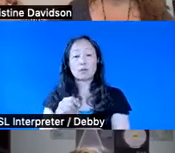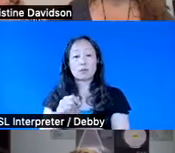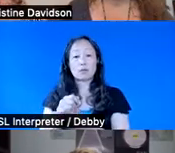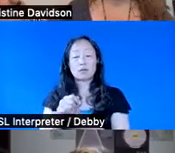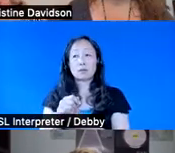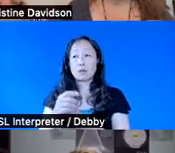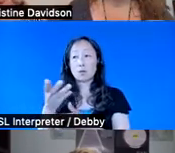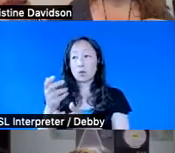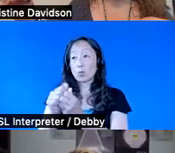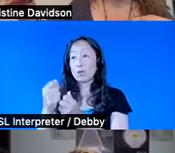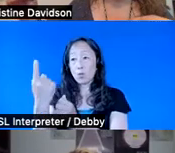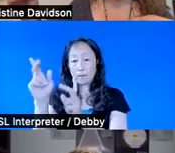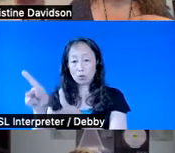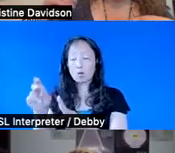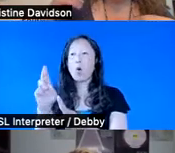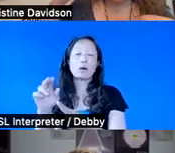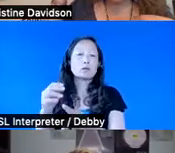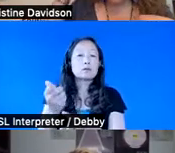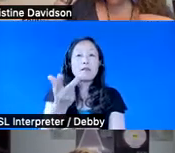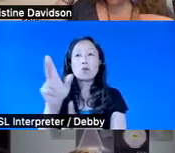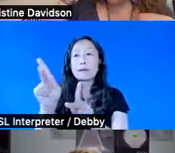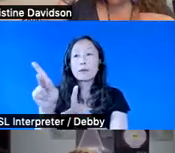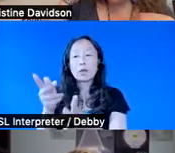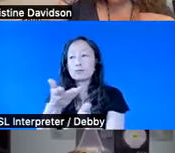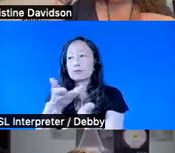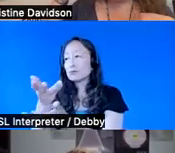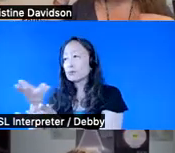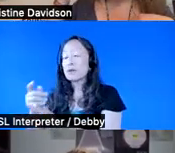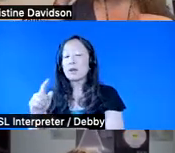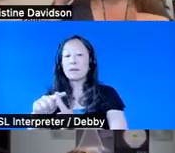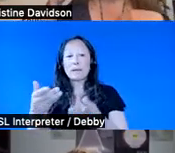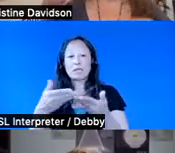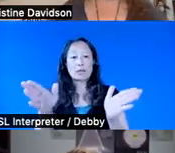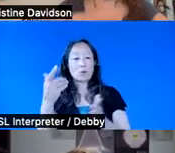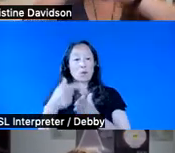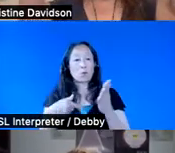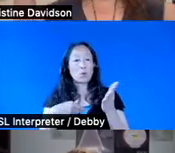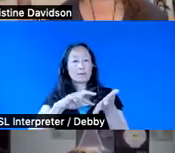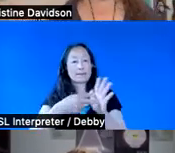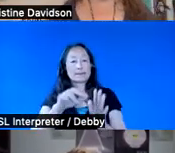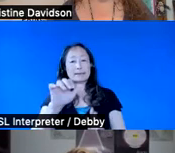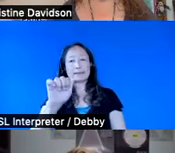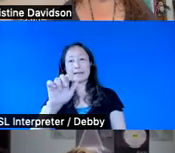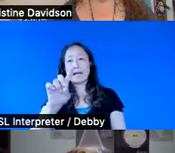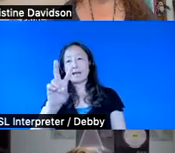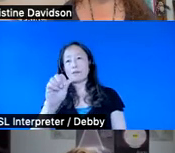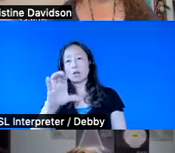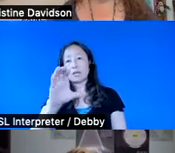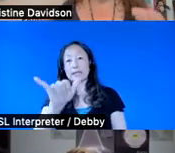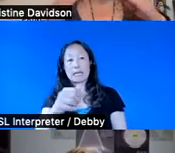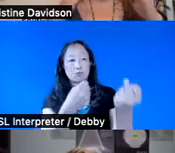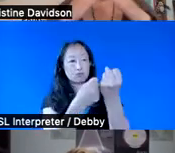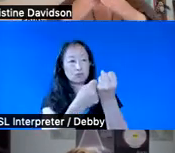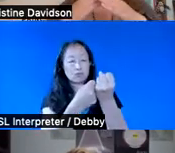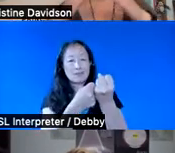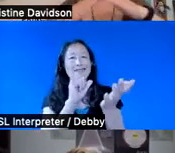people. But generally what we try to think about is advocacy is like a way of being in the world.